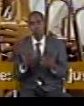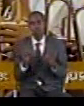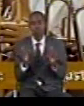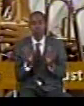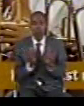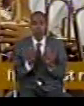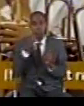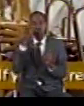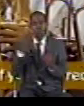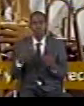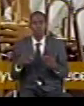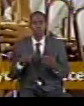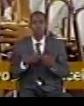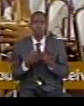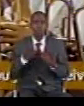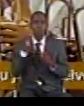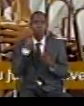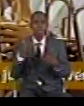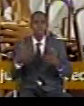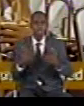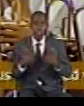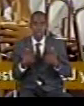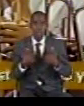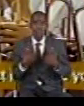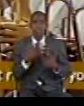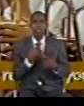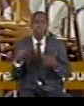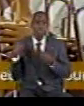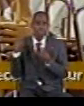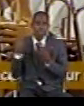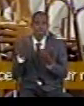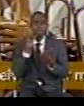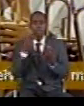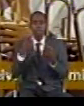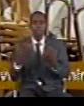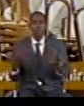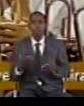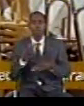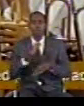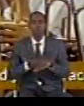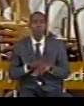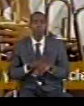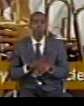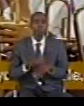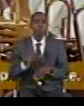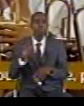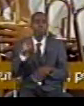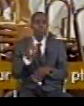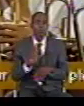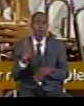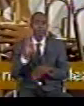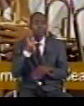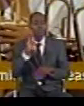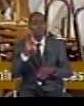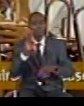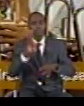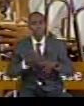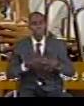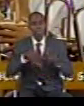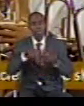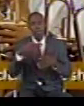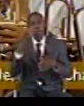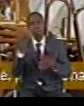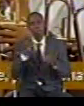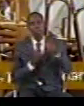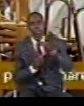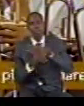challenges she has been passing through. But since he came here, since on Thursday, he has been staying under the trees, inside the cold, and she even went